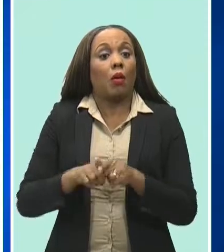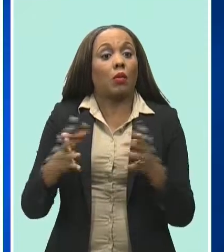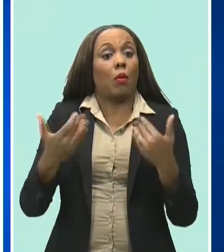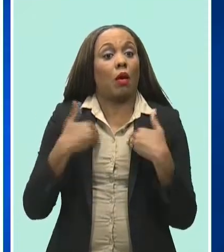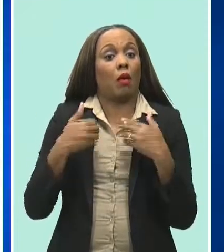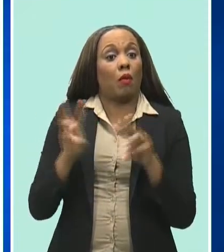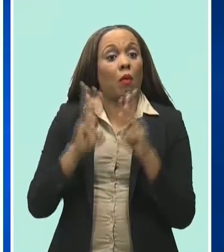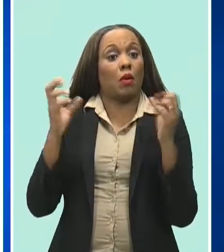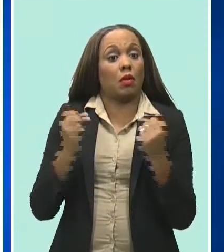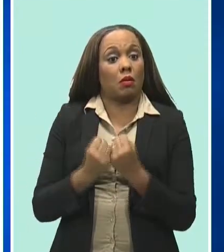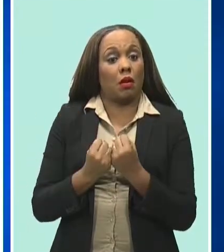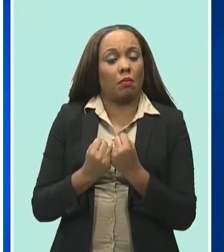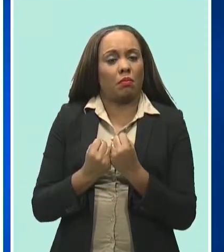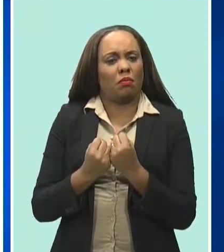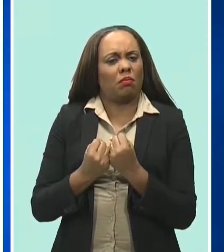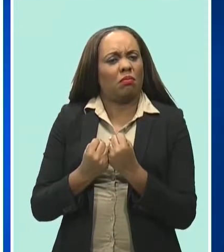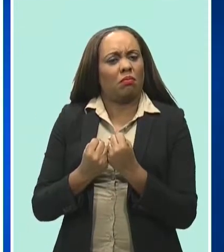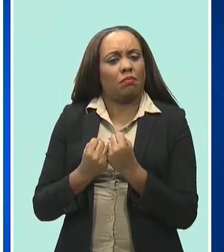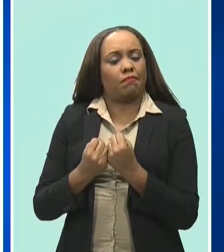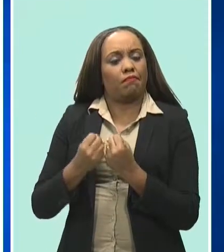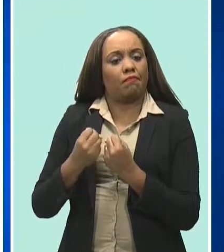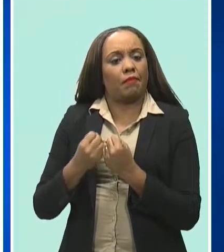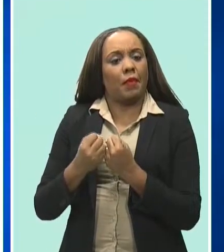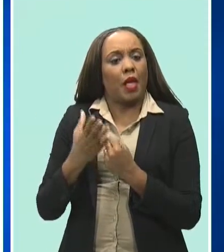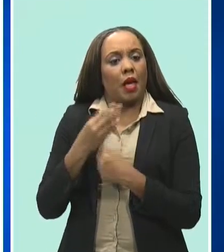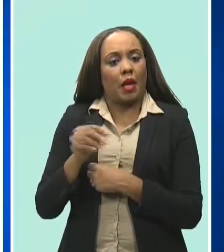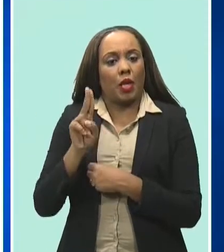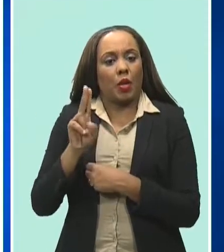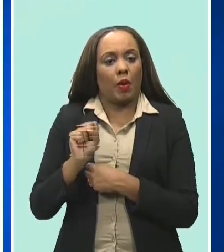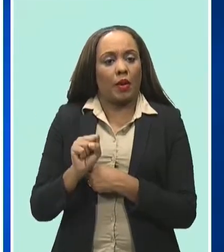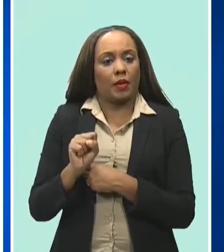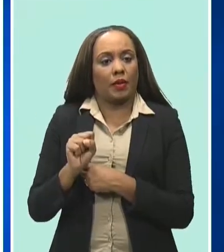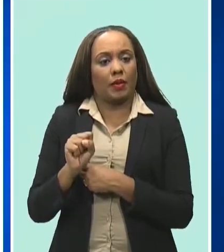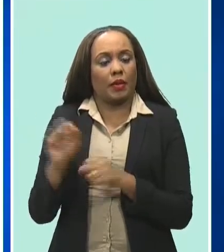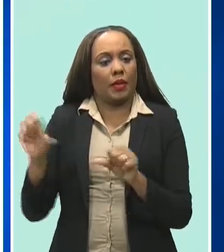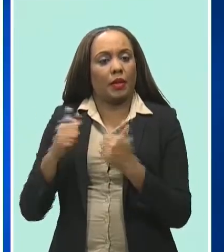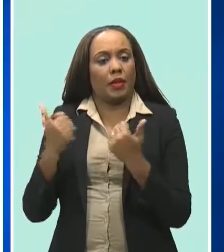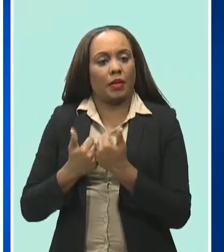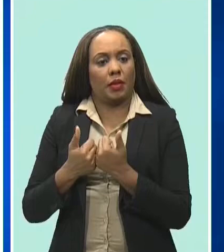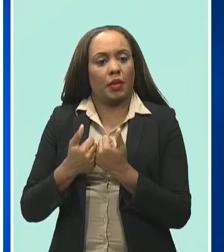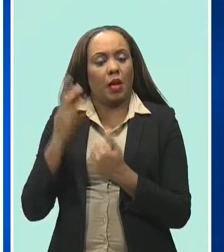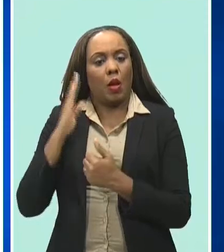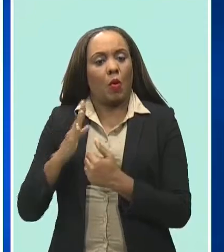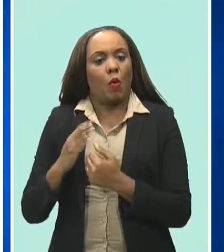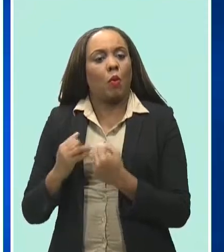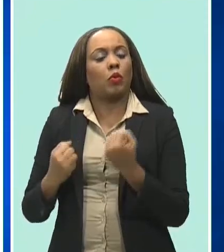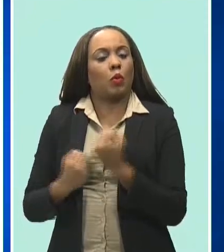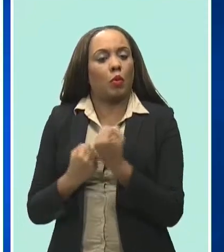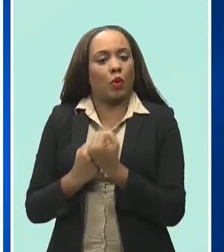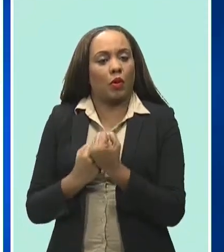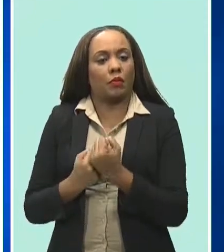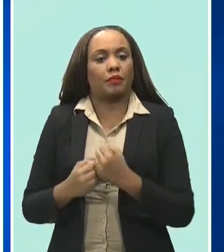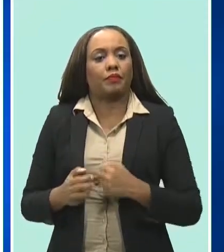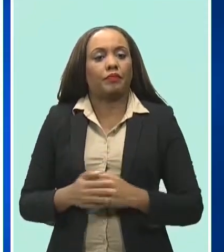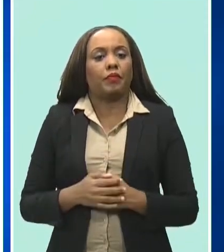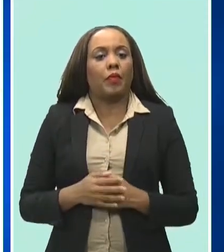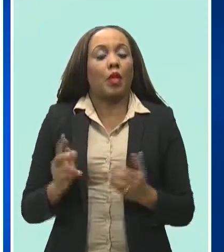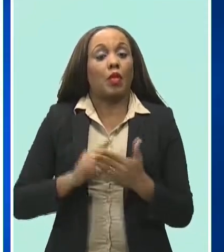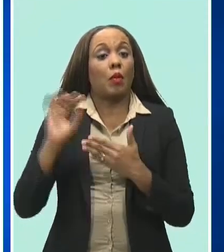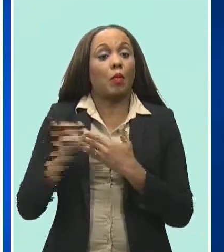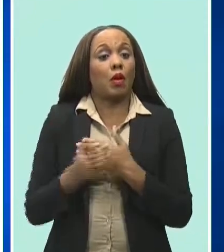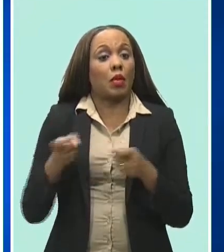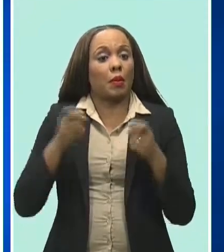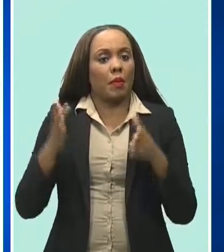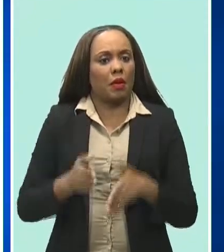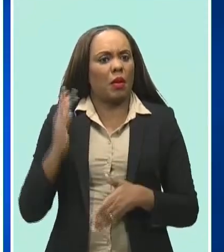for NGOs hosted by the United States Agency for International Development. Nicole Jacobs, the project manager of RTI International,